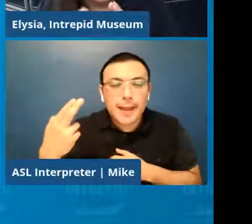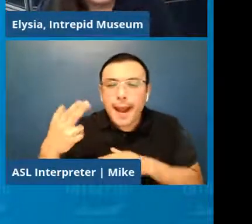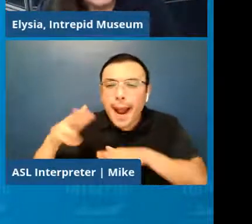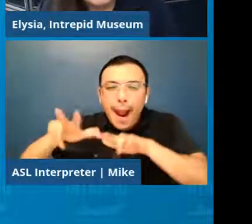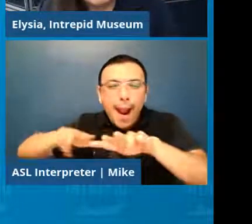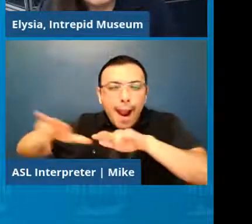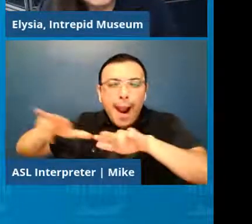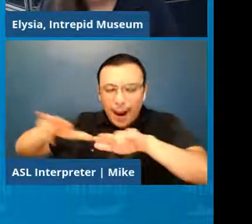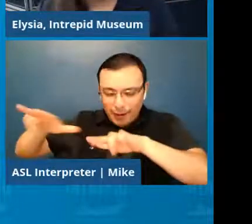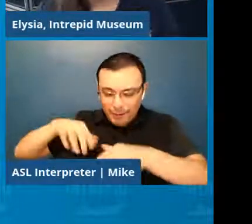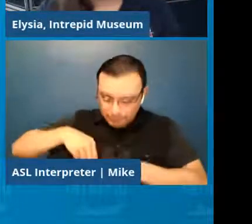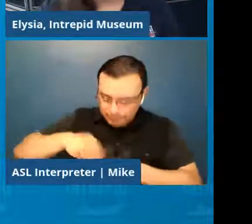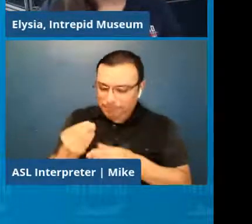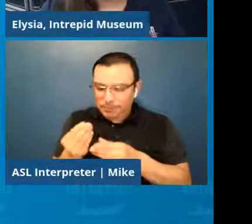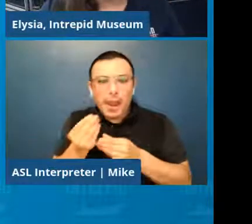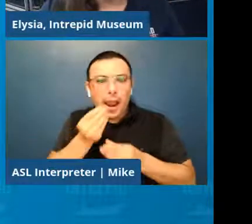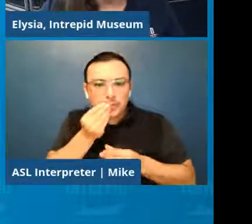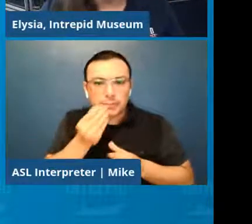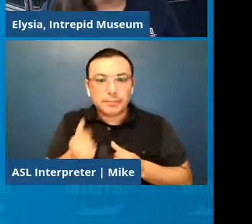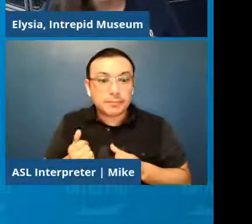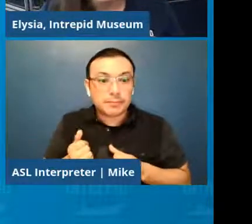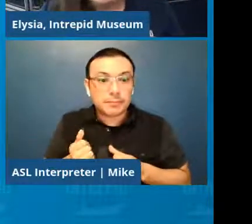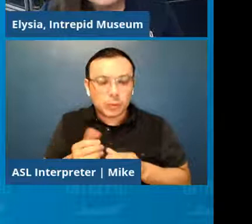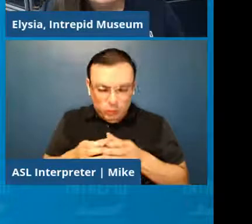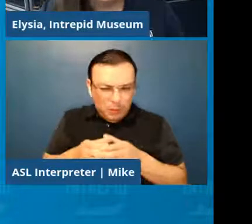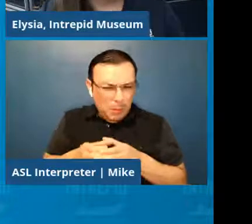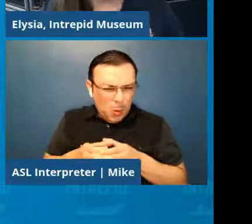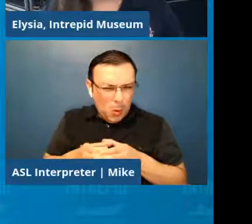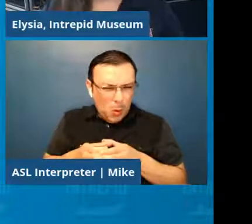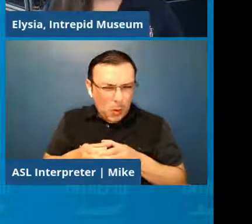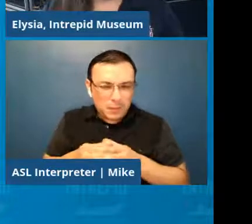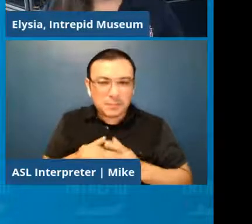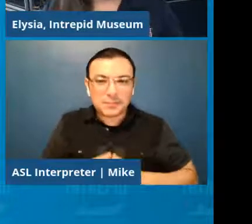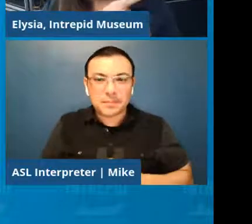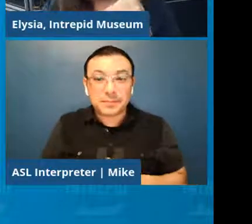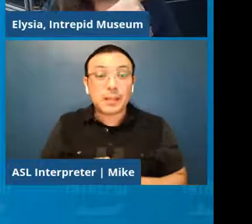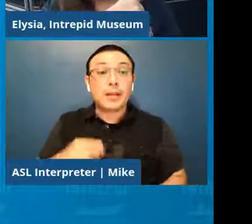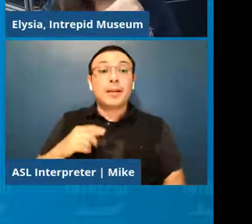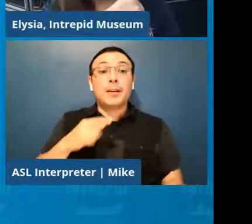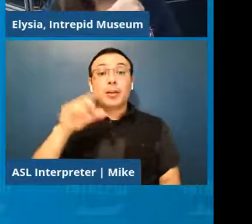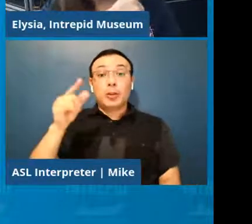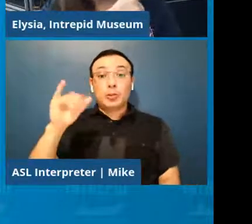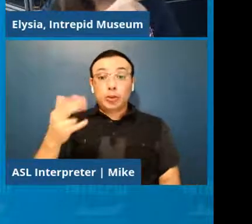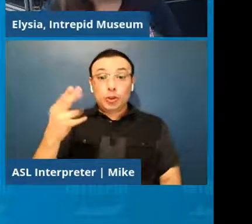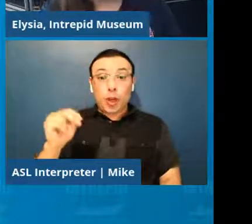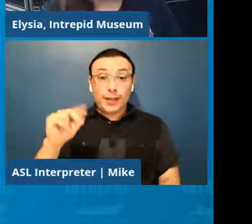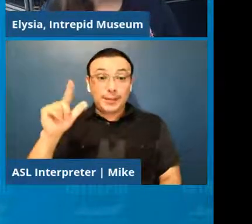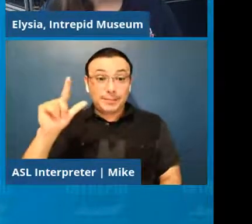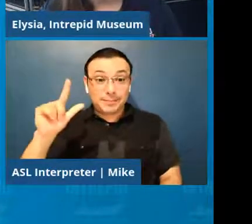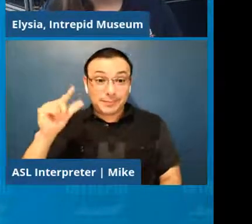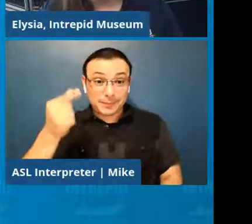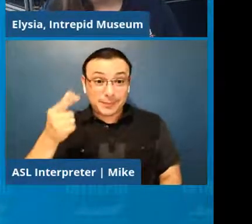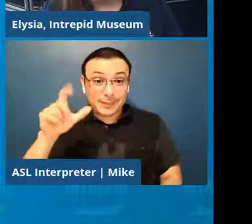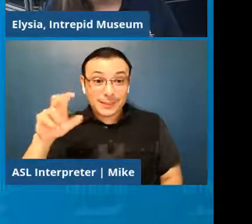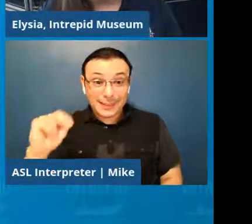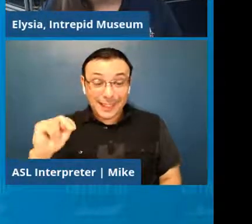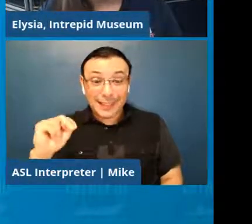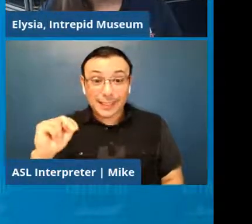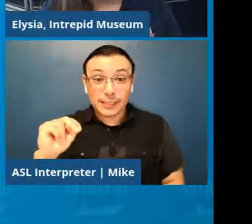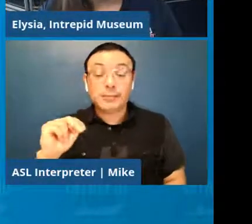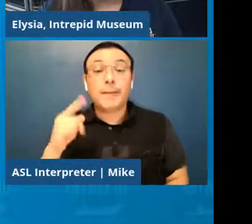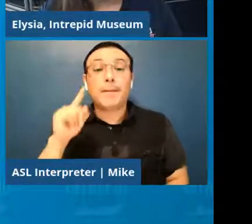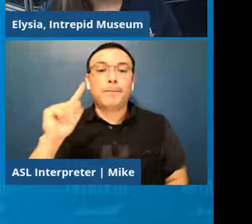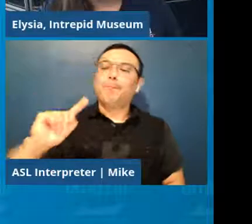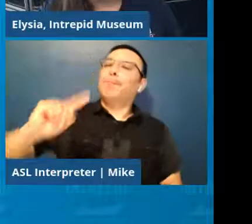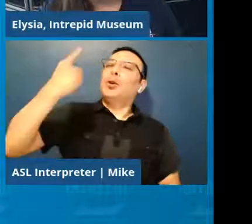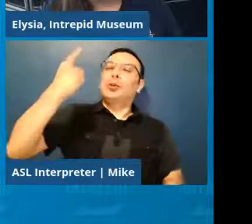small container. John Glenn was America's first man to eat in space. And in this picture here, you can see a tube, kind